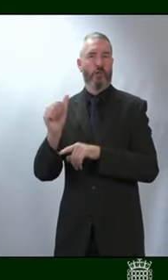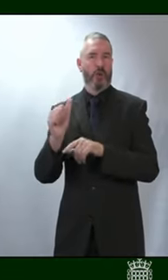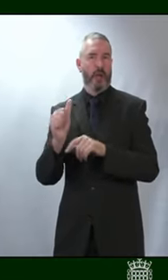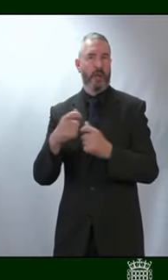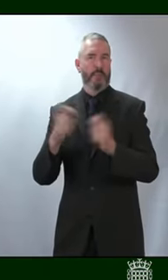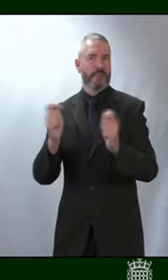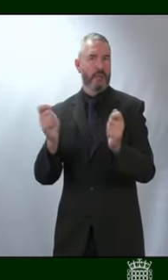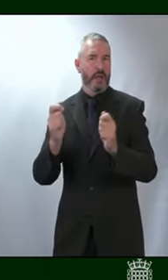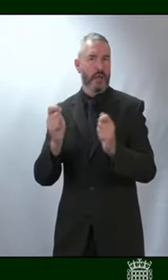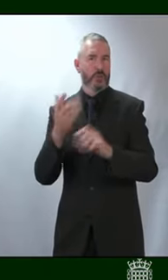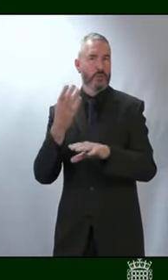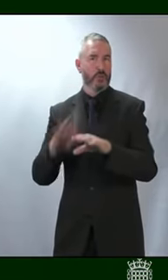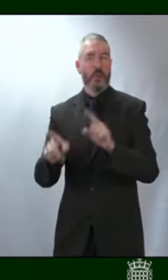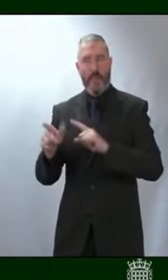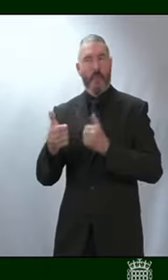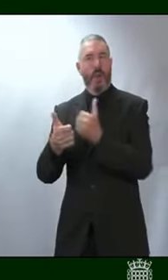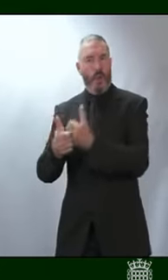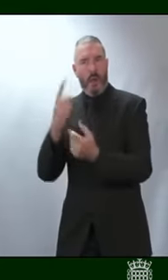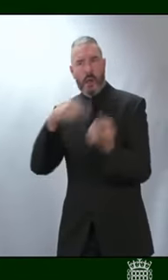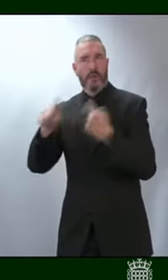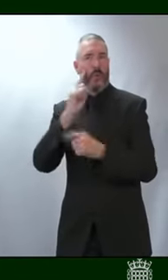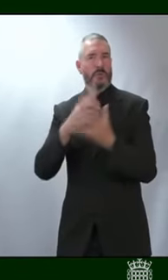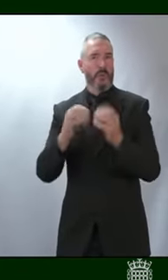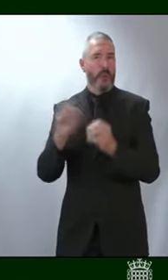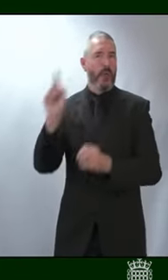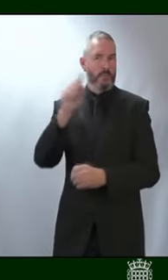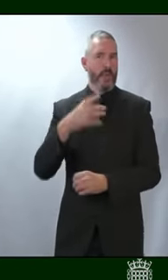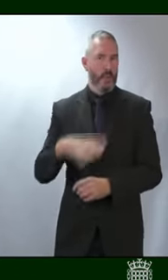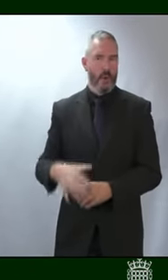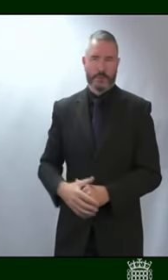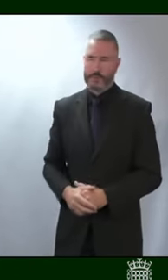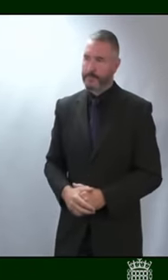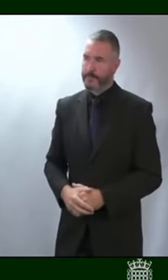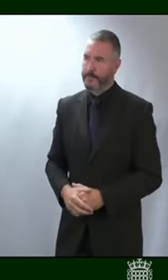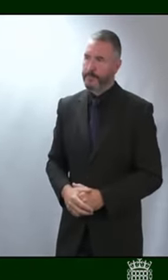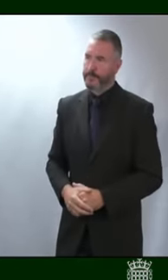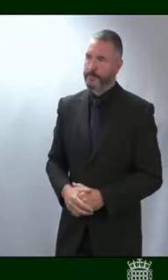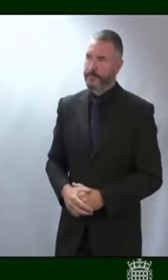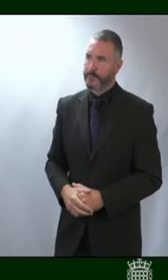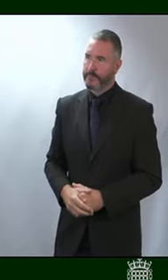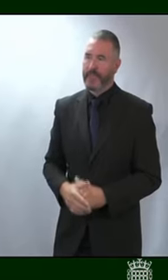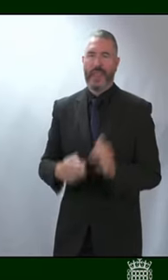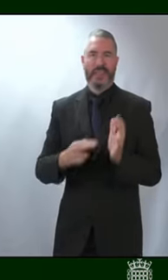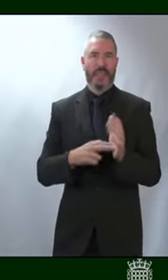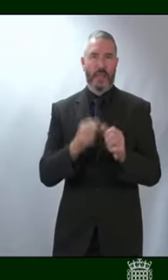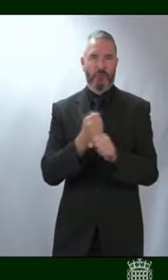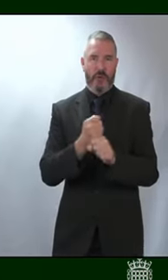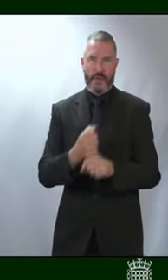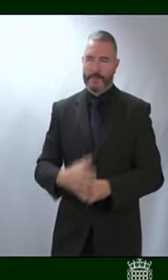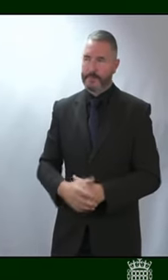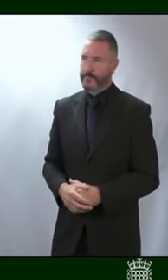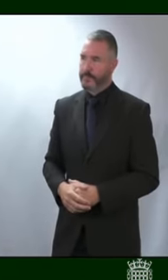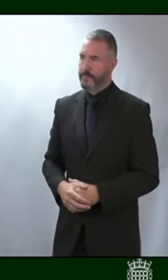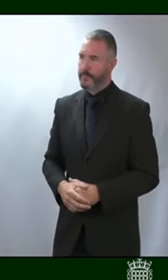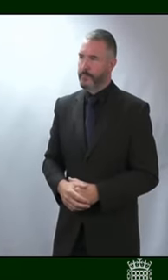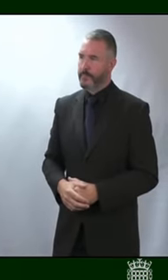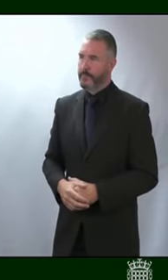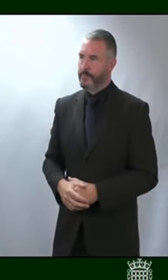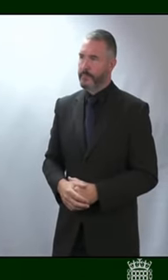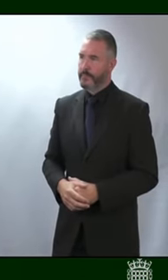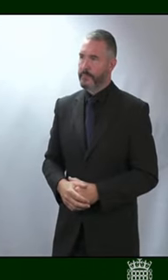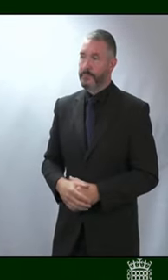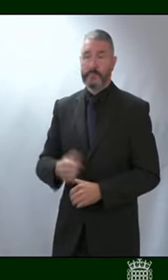help Norwich City and other clubs. Yeah. Let's head up to Adrian Shots with Neil Gray. Neil Gray. Thank you, Mr. Speaker. Sometimes